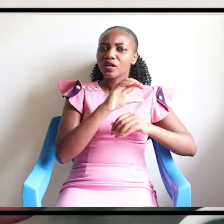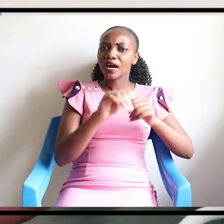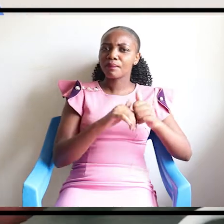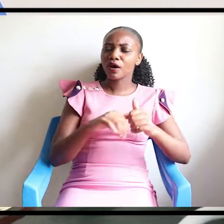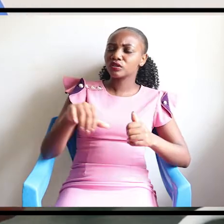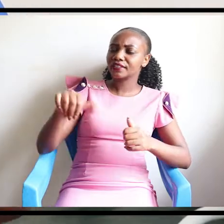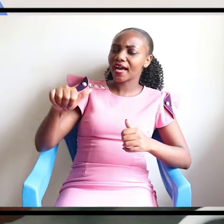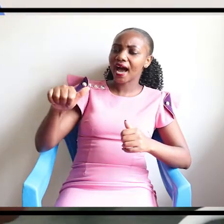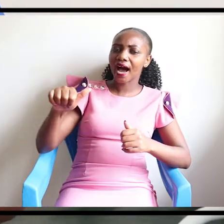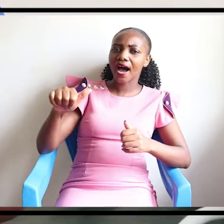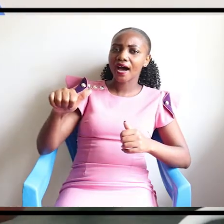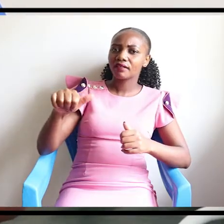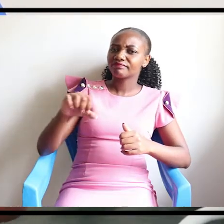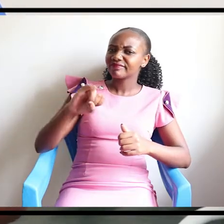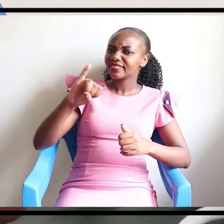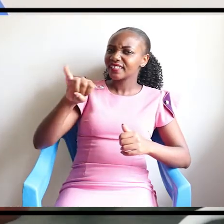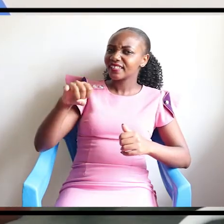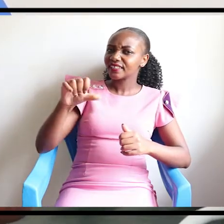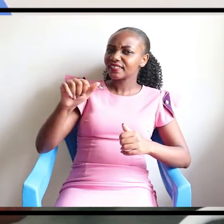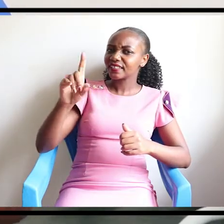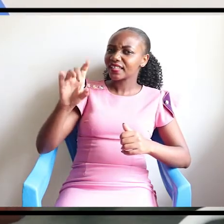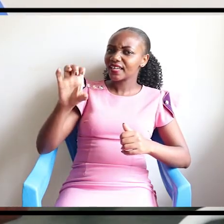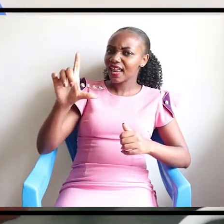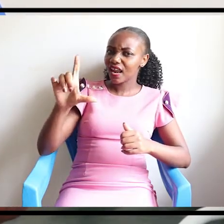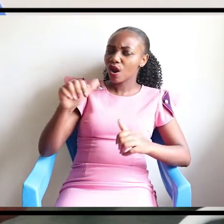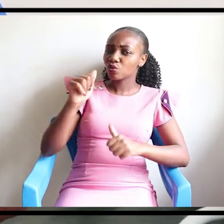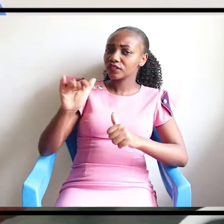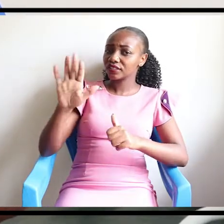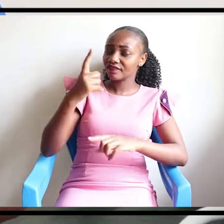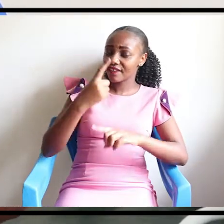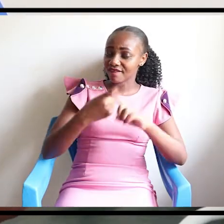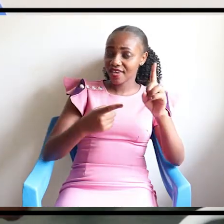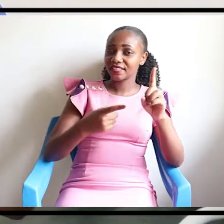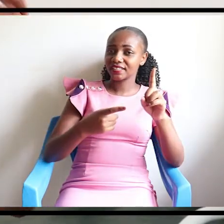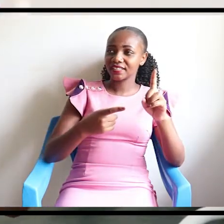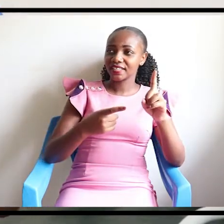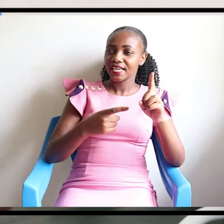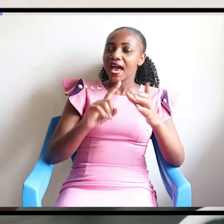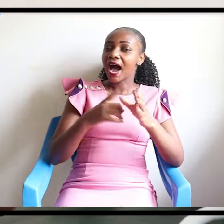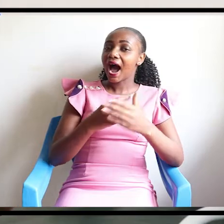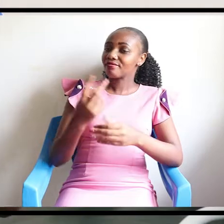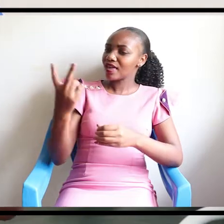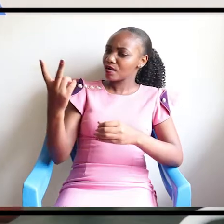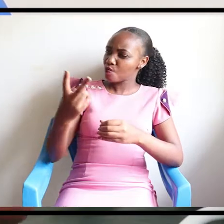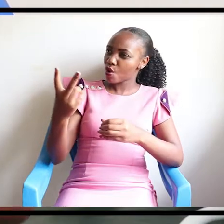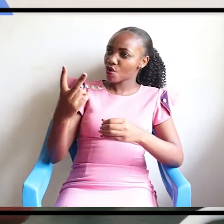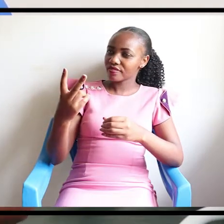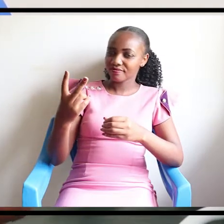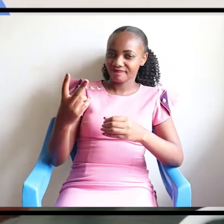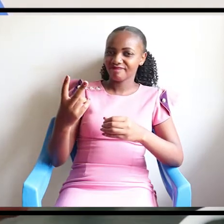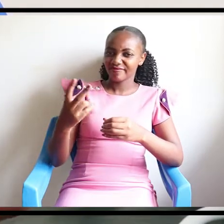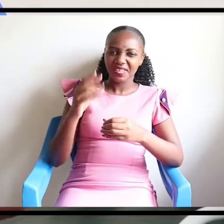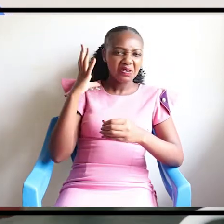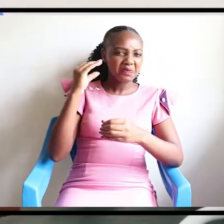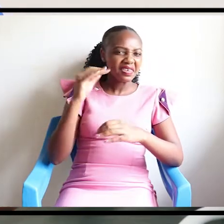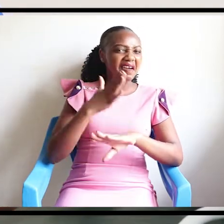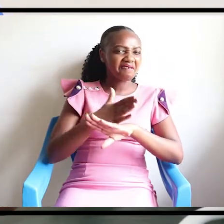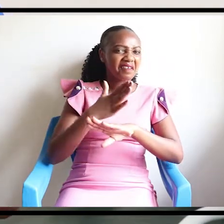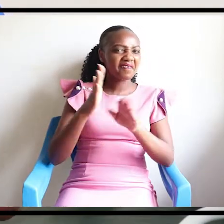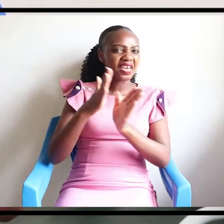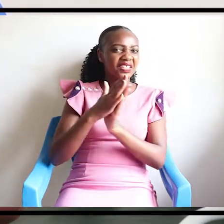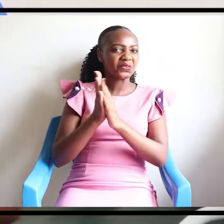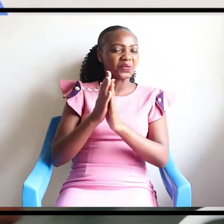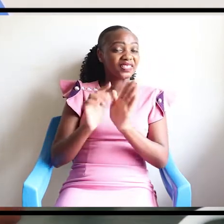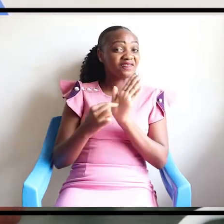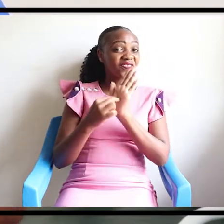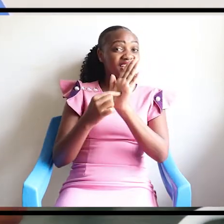an implanol. The jadel is the 5-year-old one, which has 2 rods. And both, they also have misconceptions as well.